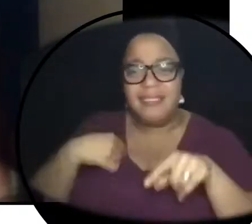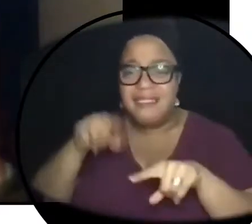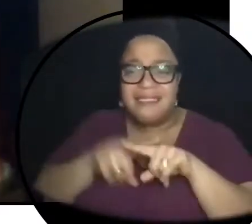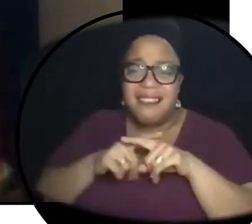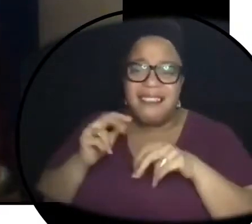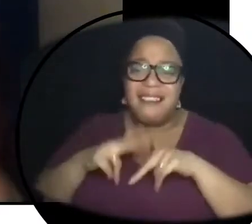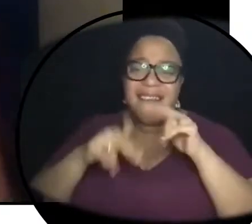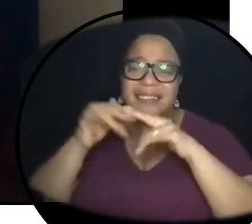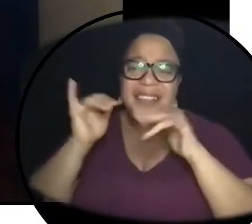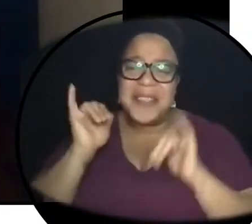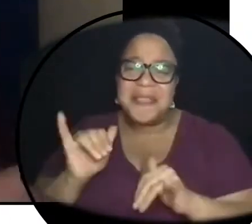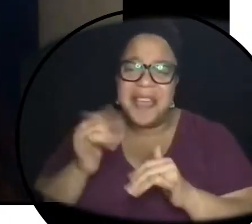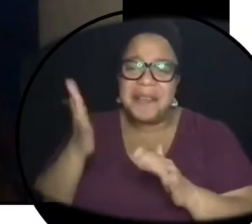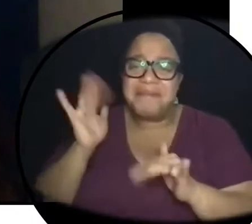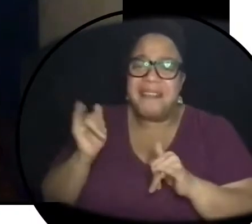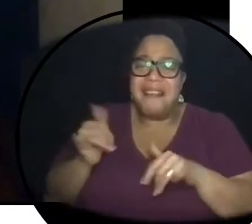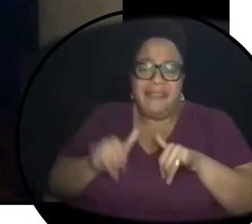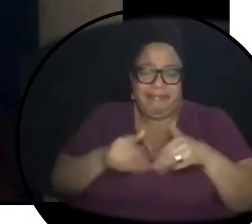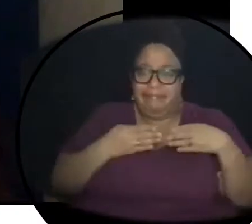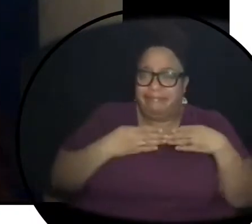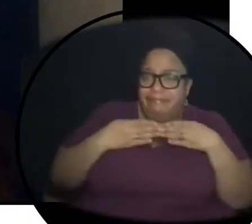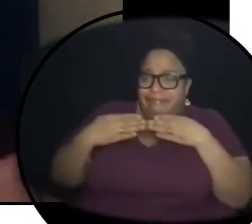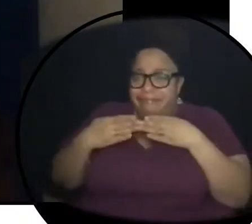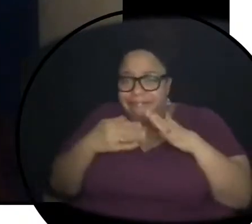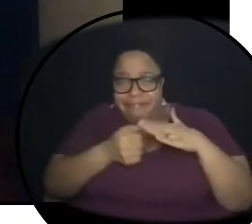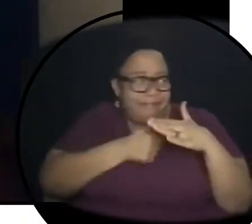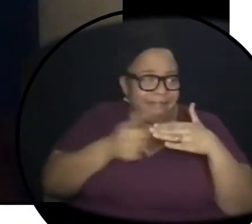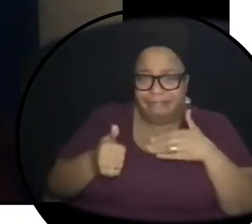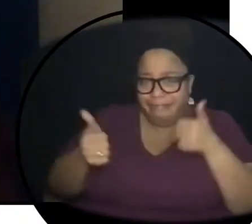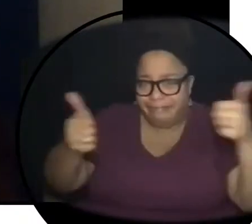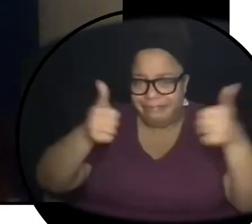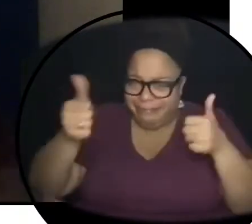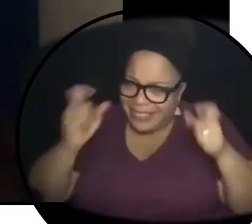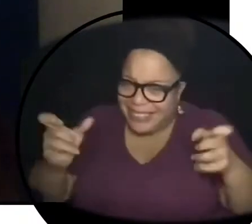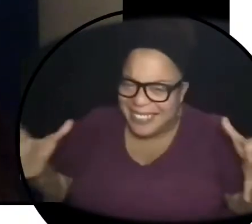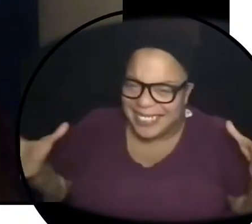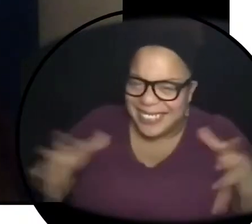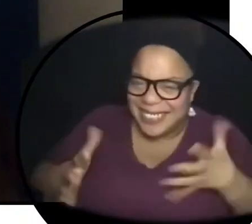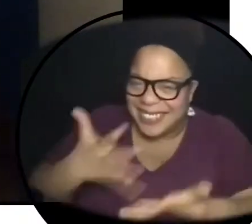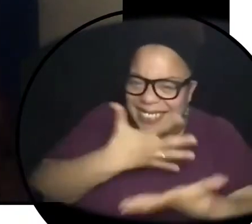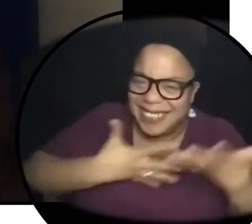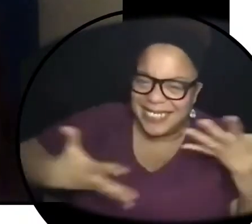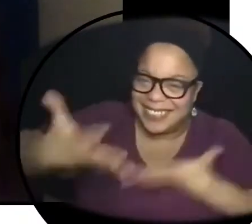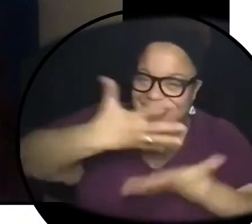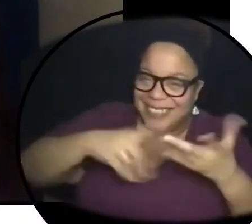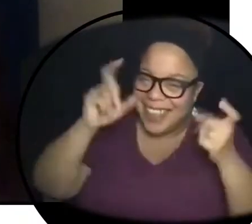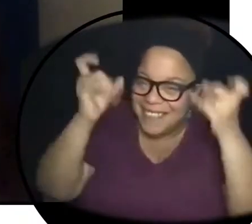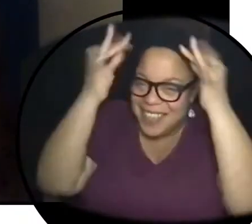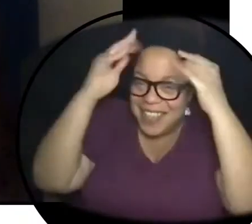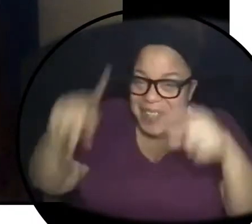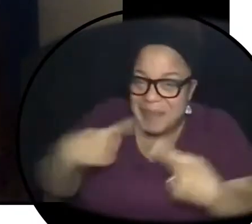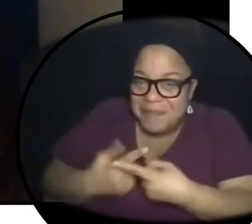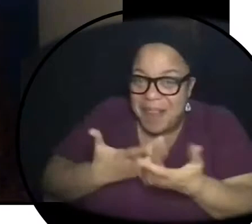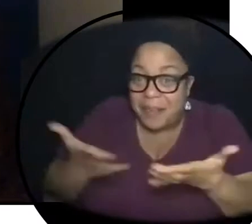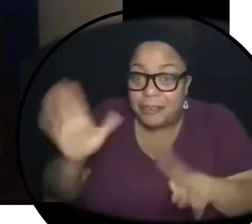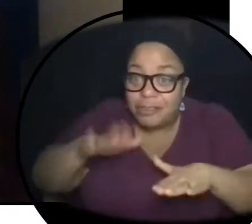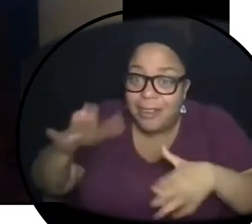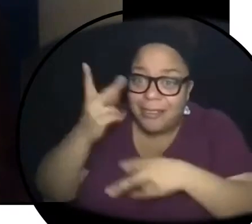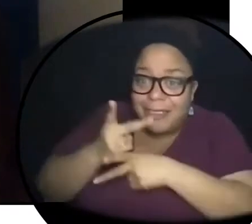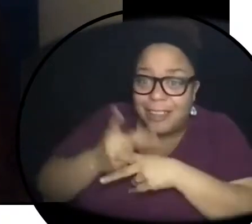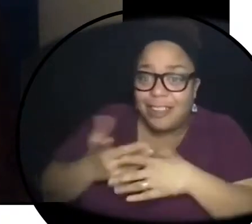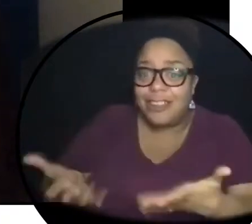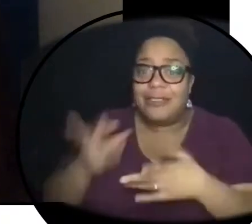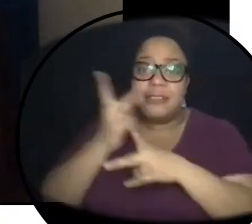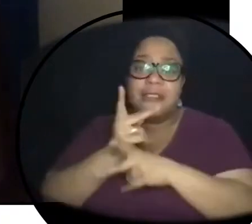do, we have to acknowledge that we all come from multiplicities of experiences and responsibilities. And as we